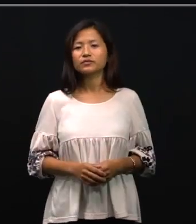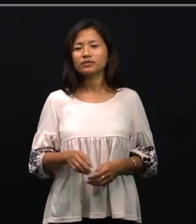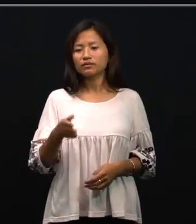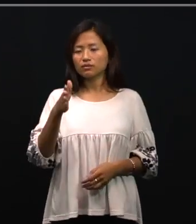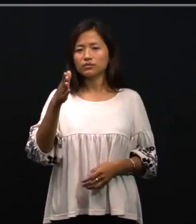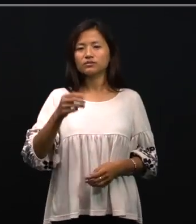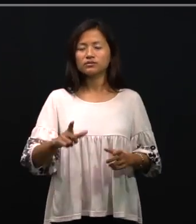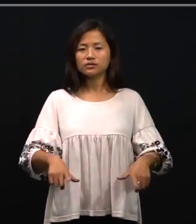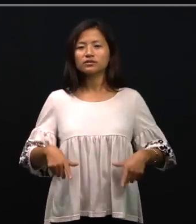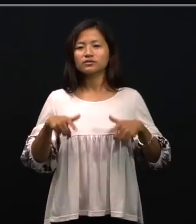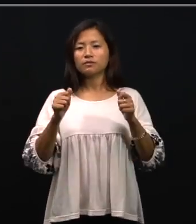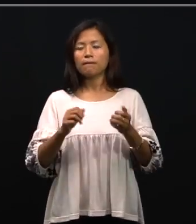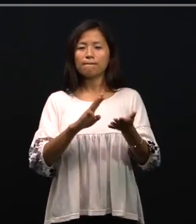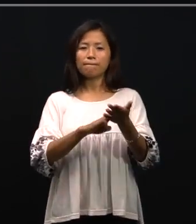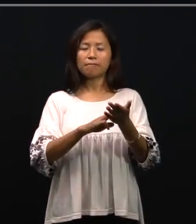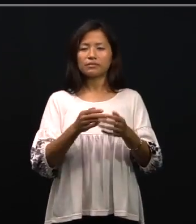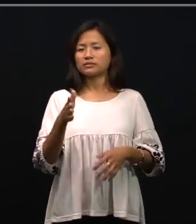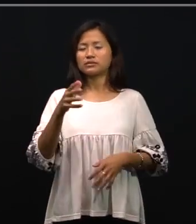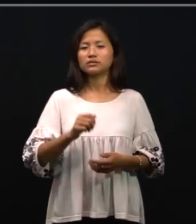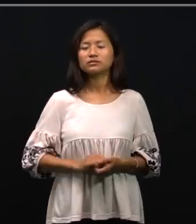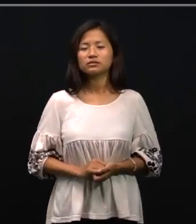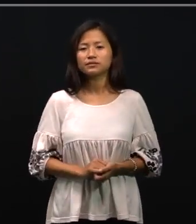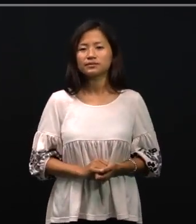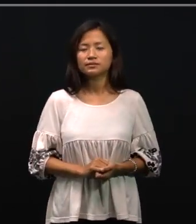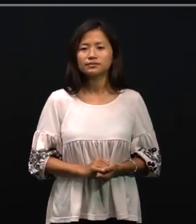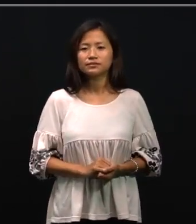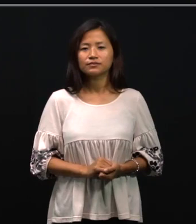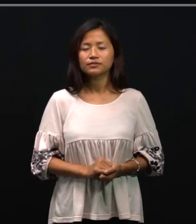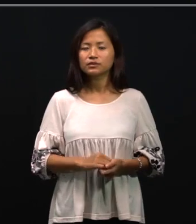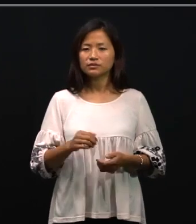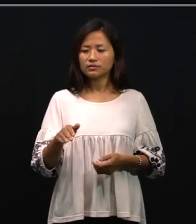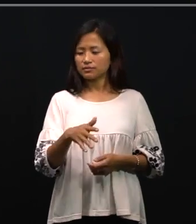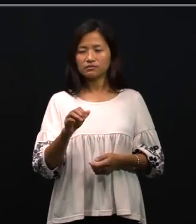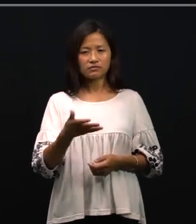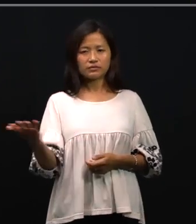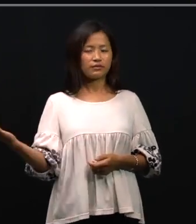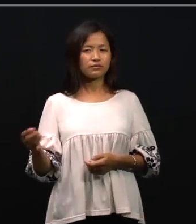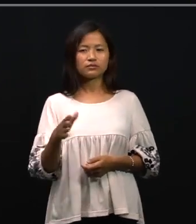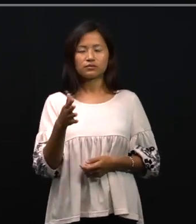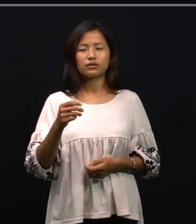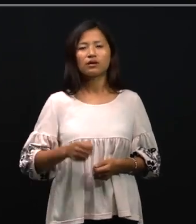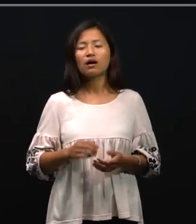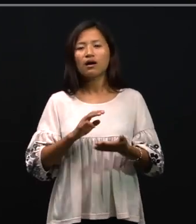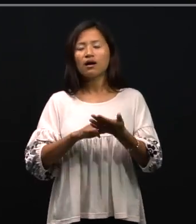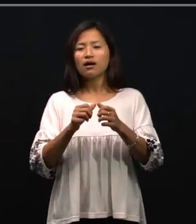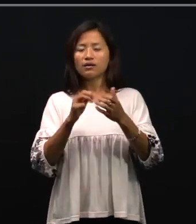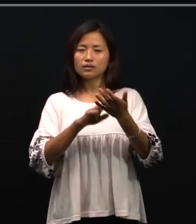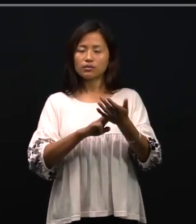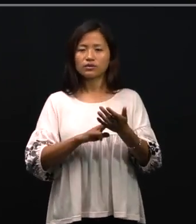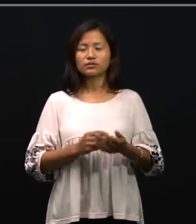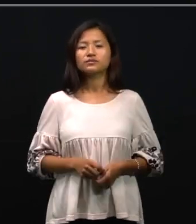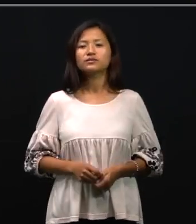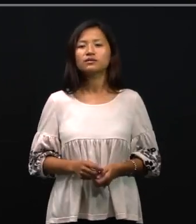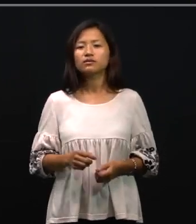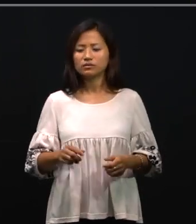non-living things, they do not metabolize, they do not, there is no anabolism, there is no catabolism, while it is only the living